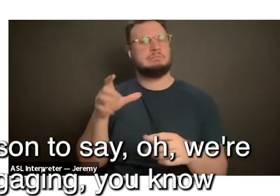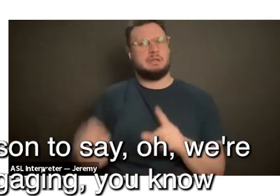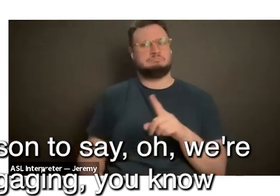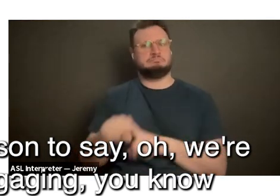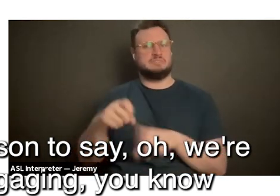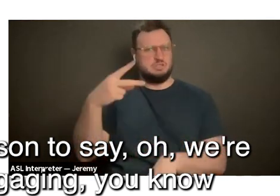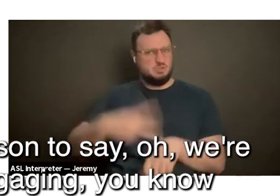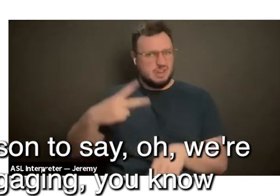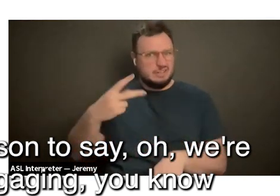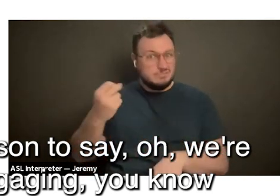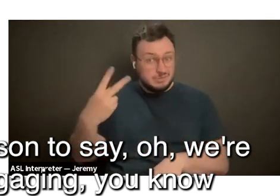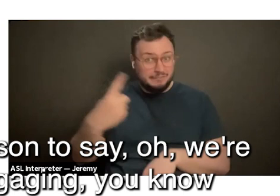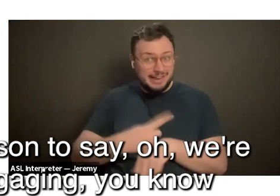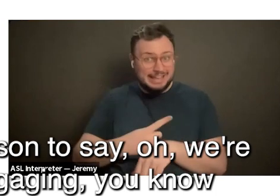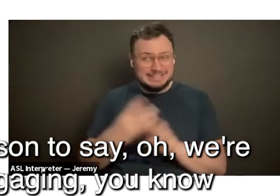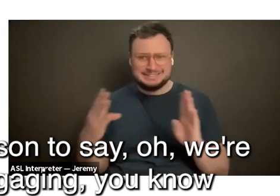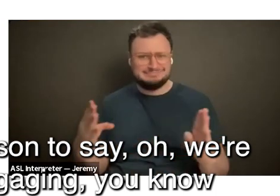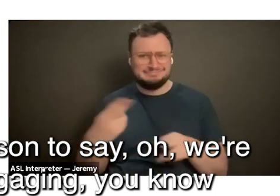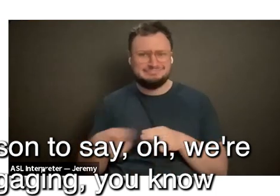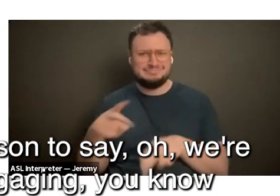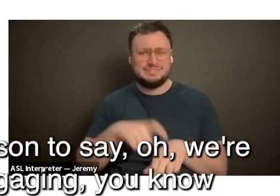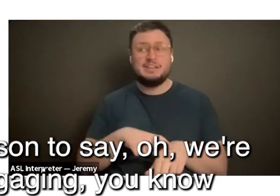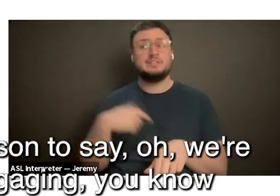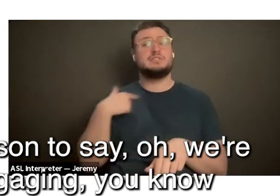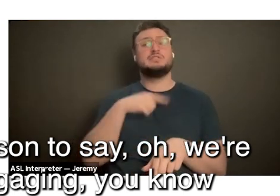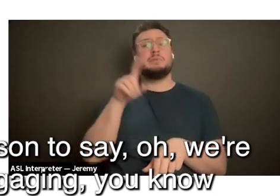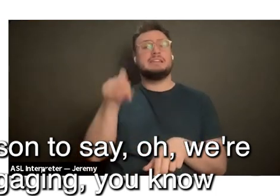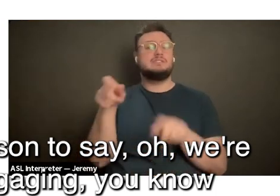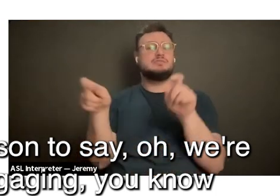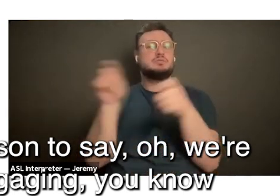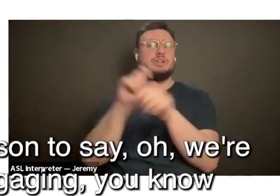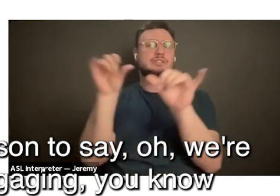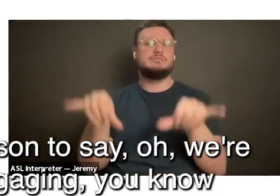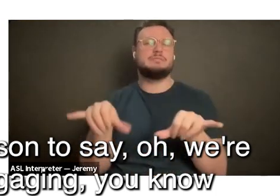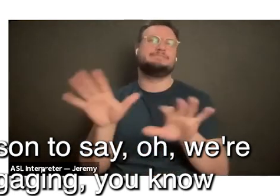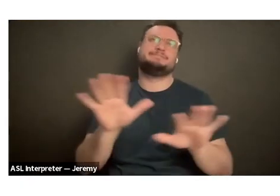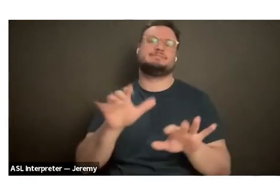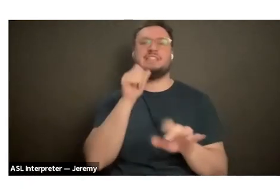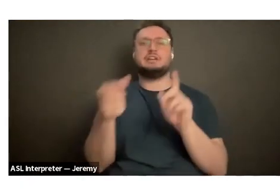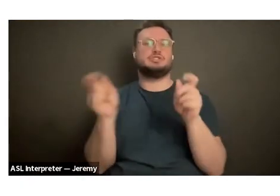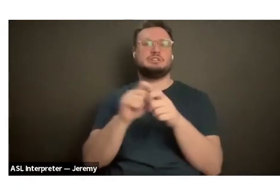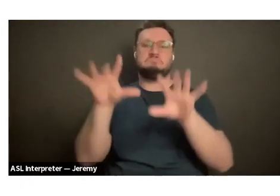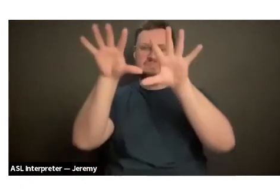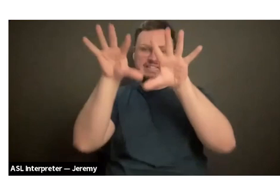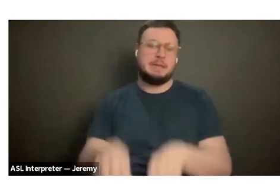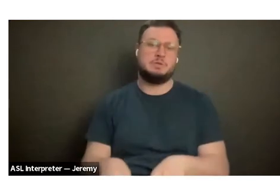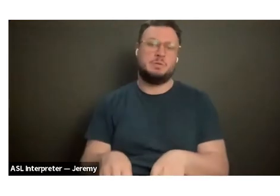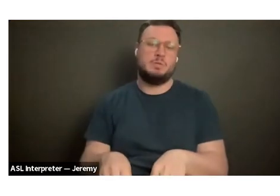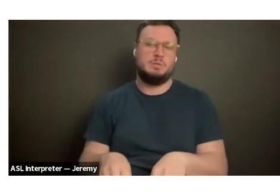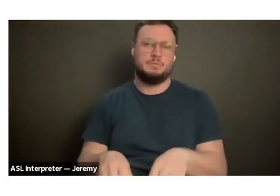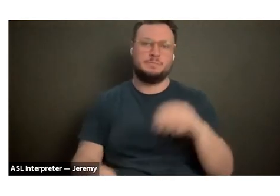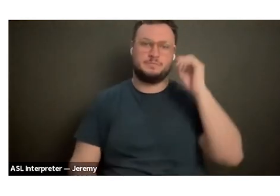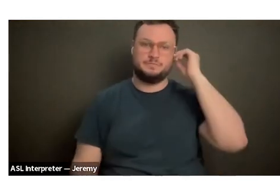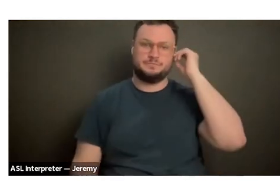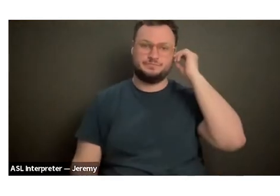system. Not even change the system, get rid of the system. And when people say, "Oh, how did you manage before the